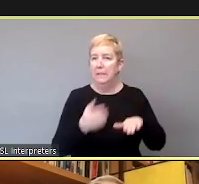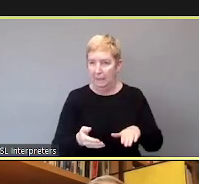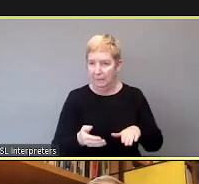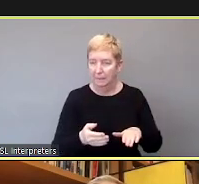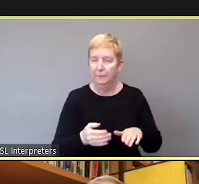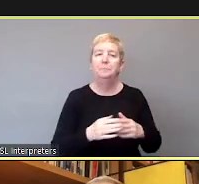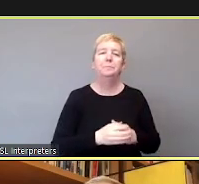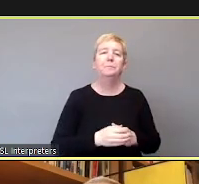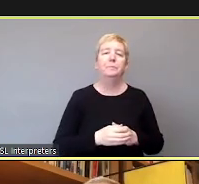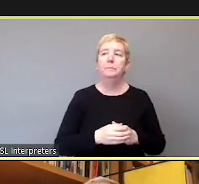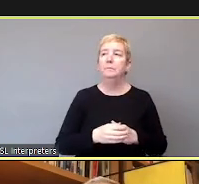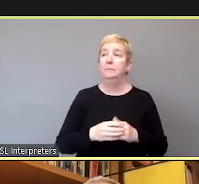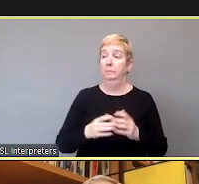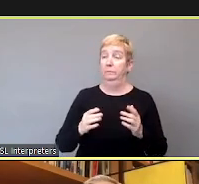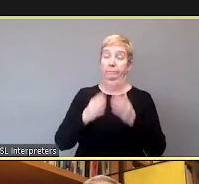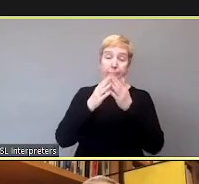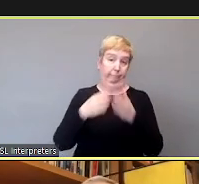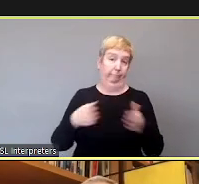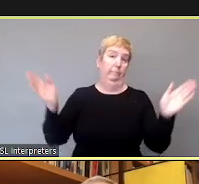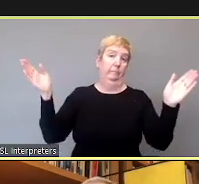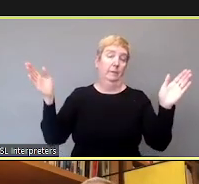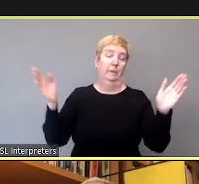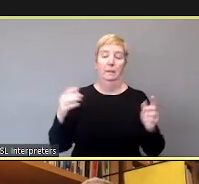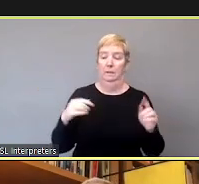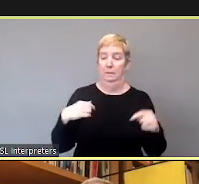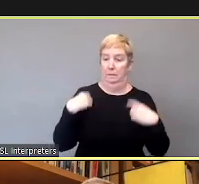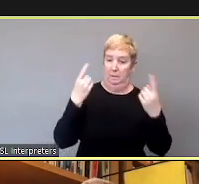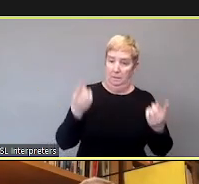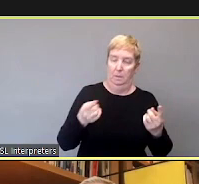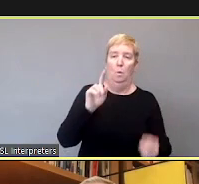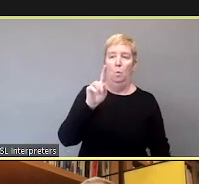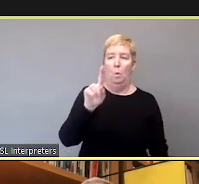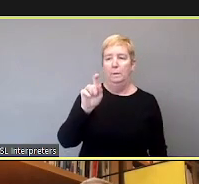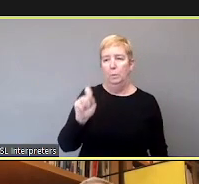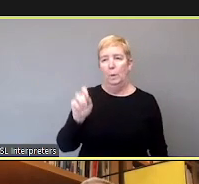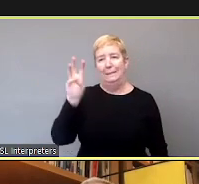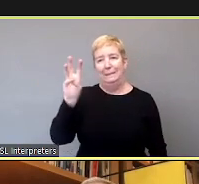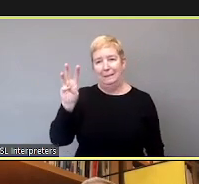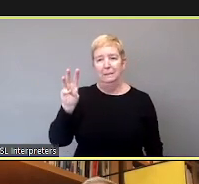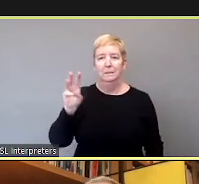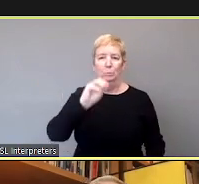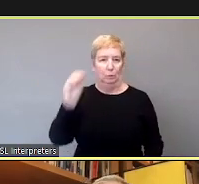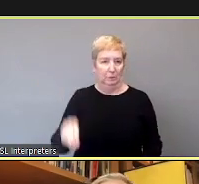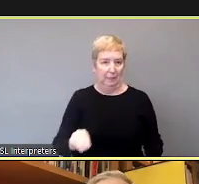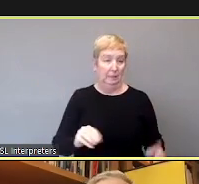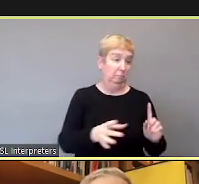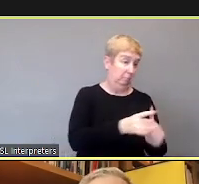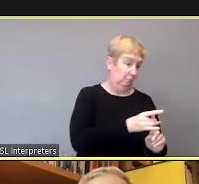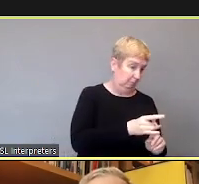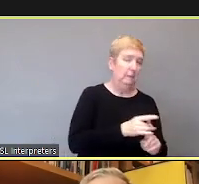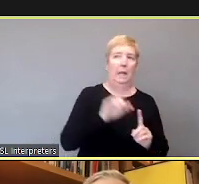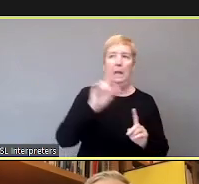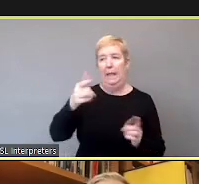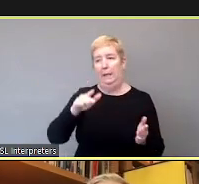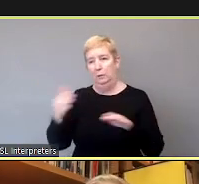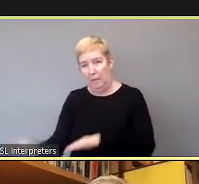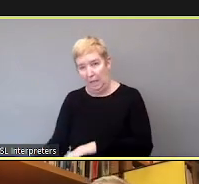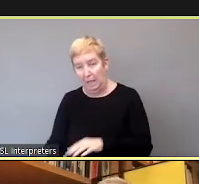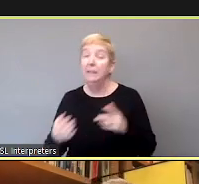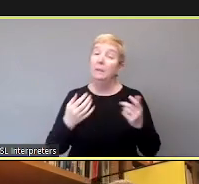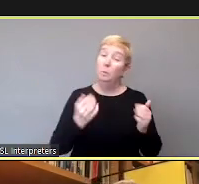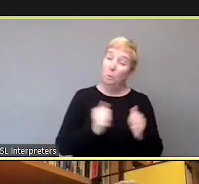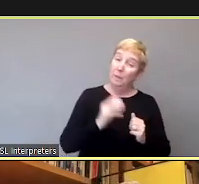the mortality rate has been 1.6, but because of the lower mortality rate we're seeing with Omicron, it's coming down. Now, there is